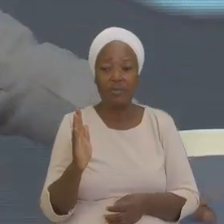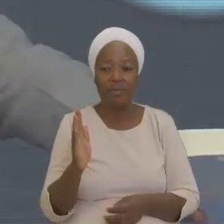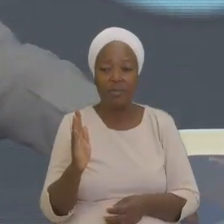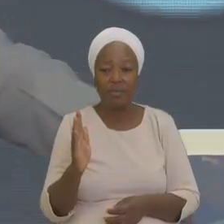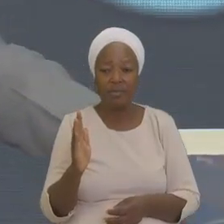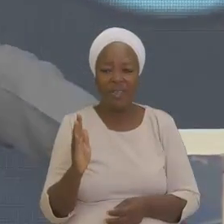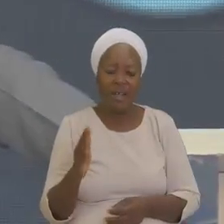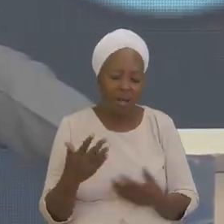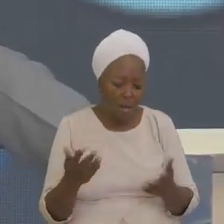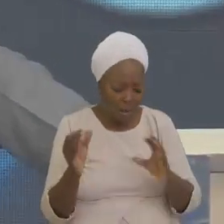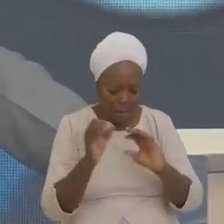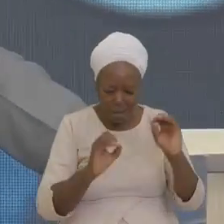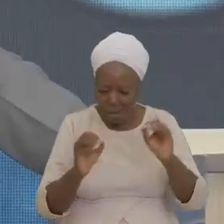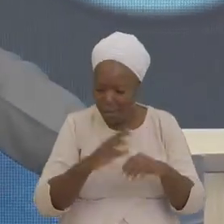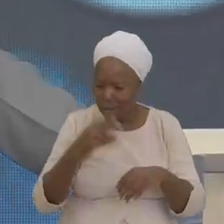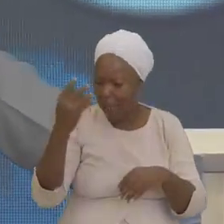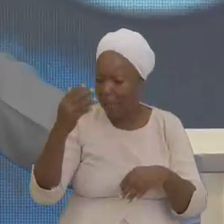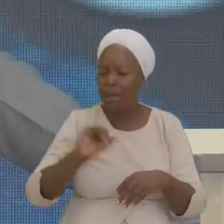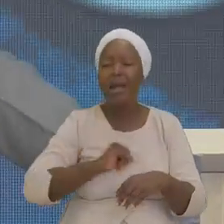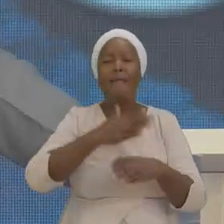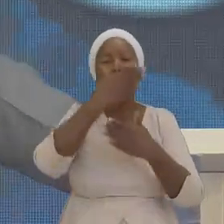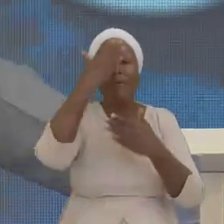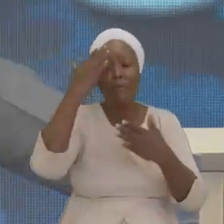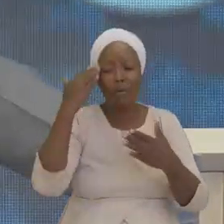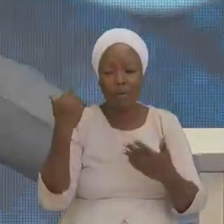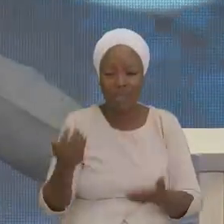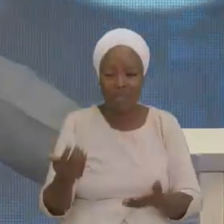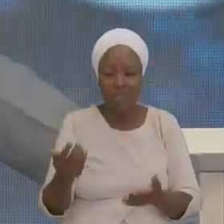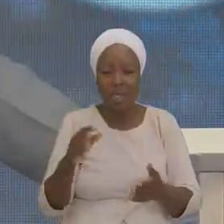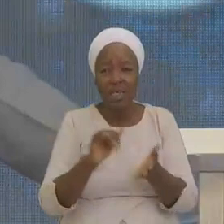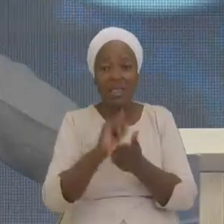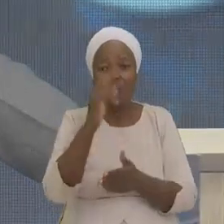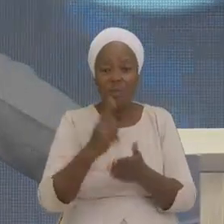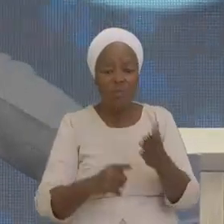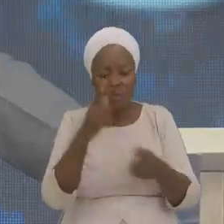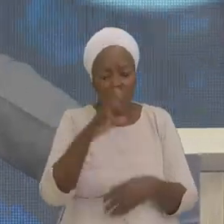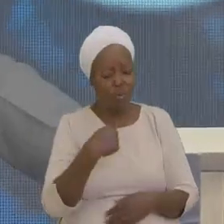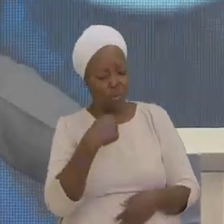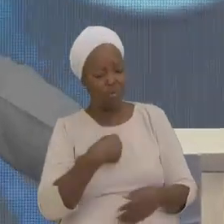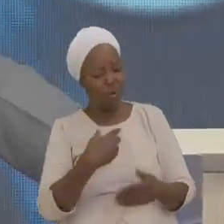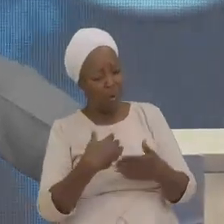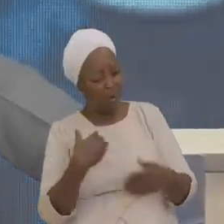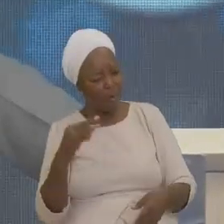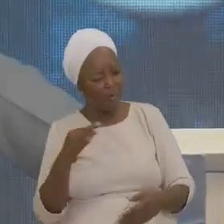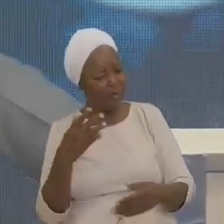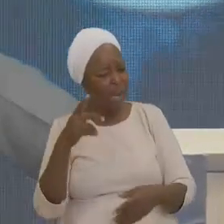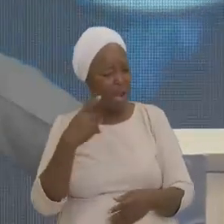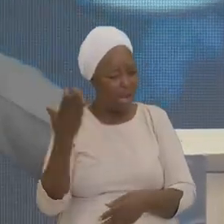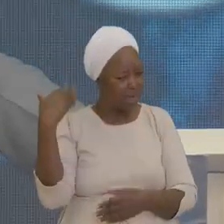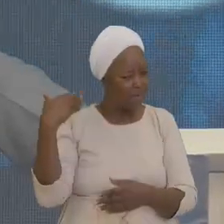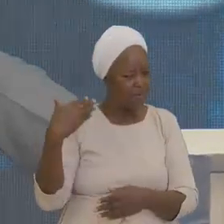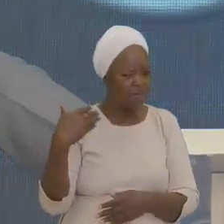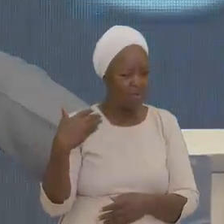Oh, they'll say, I forgot. That's what God convicted me about last time, but I've forgotten.